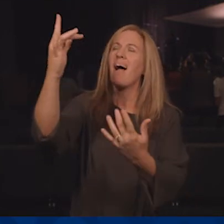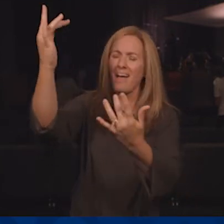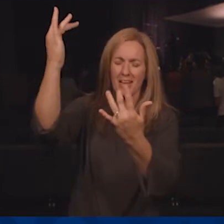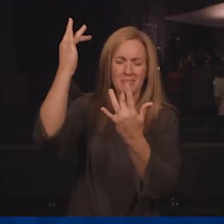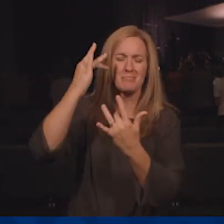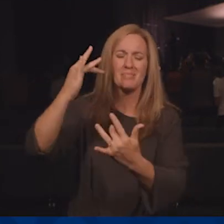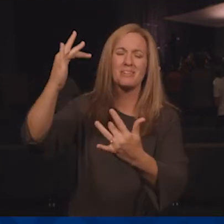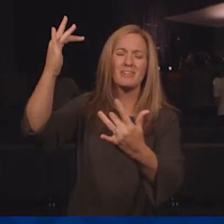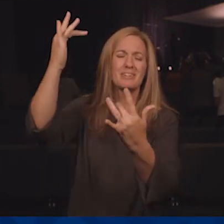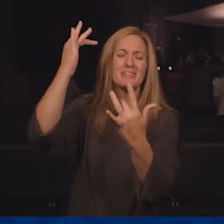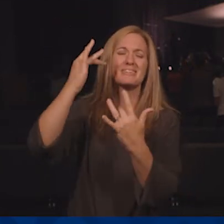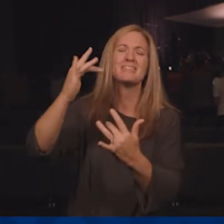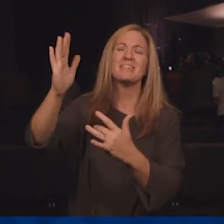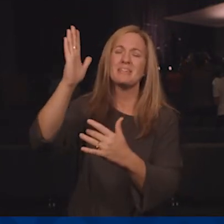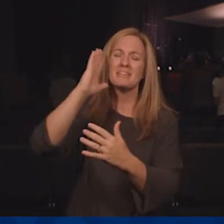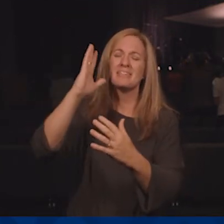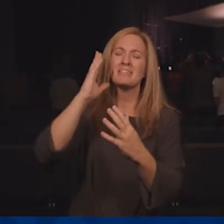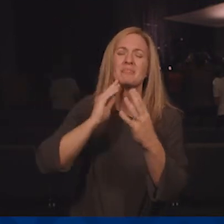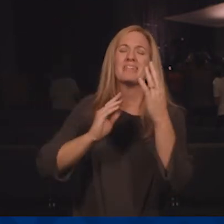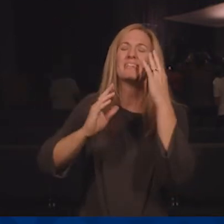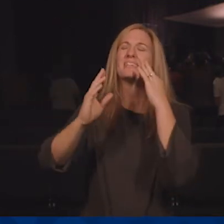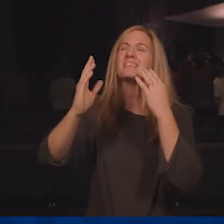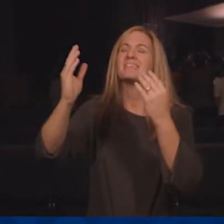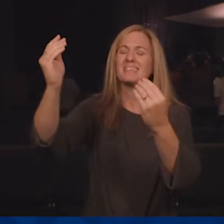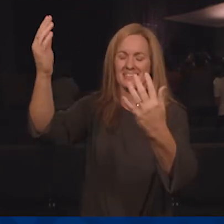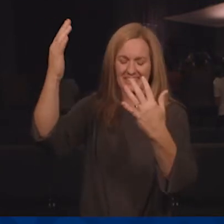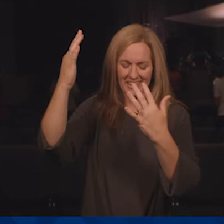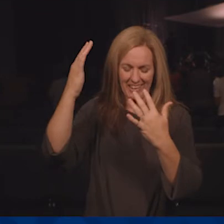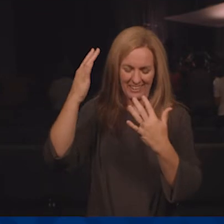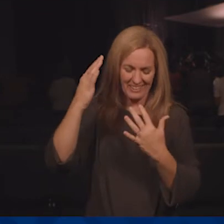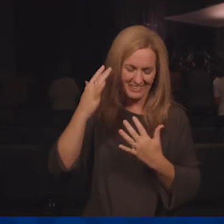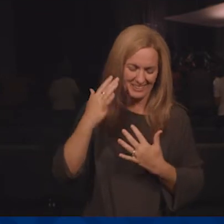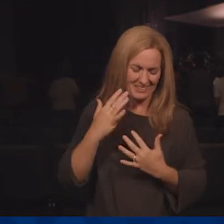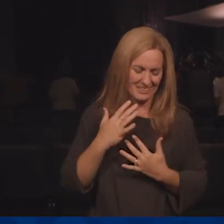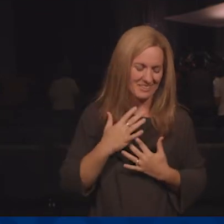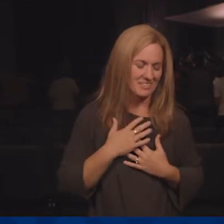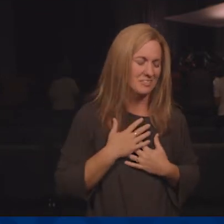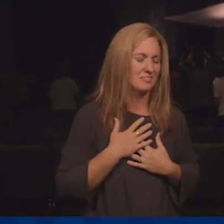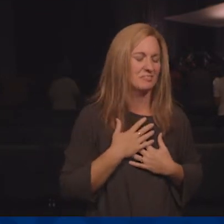for I know there is mercy in your sight.